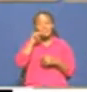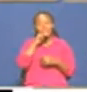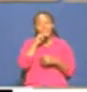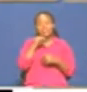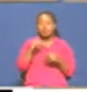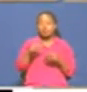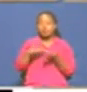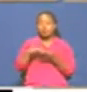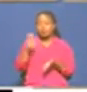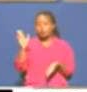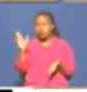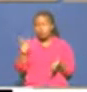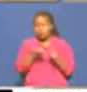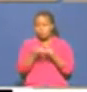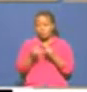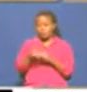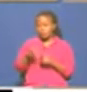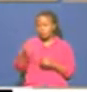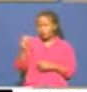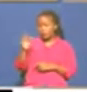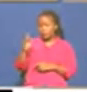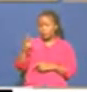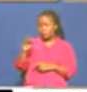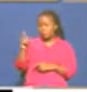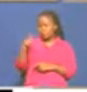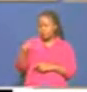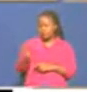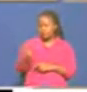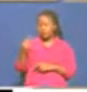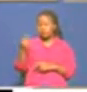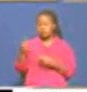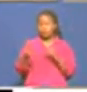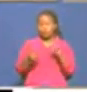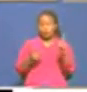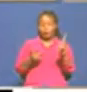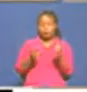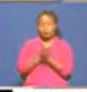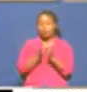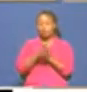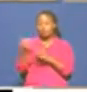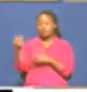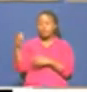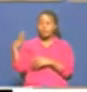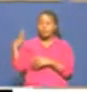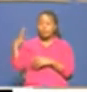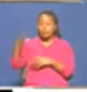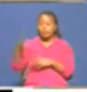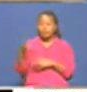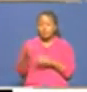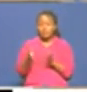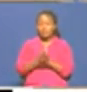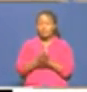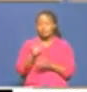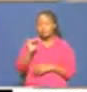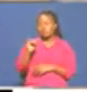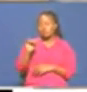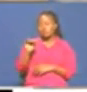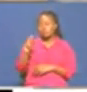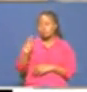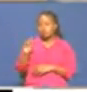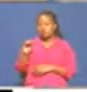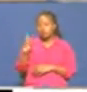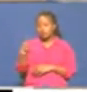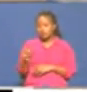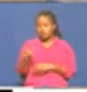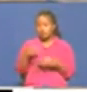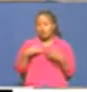Uchekunku and Francisca Ikihede 2-1, while captain Oscar Hasisi and Yvonne Wavinya easily silenced the duo